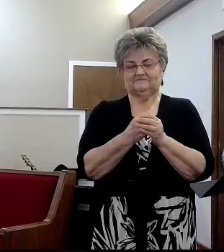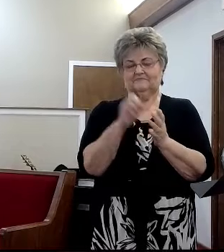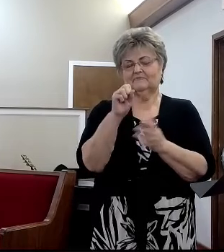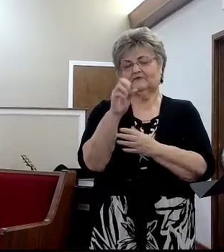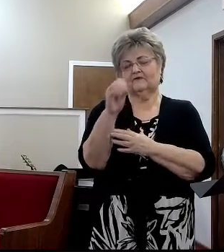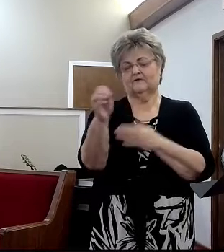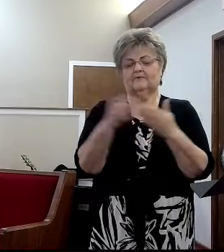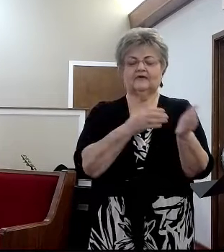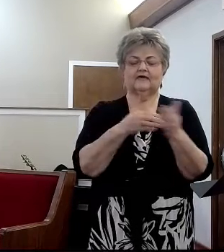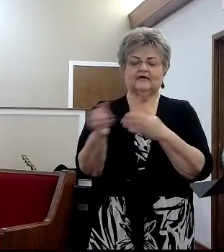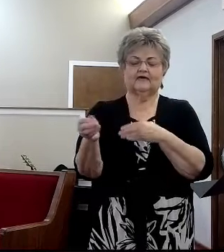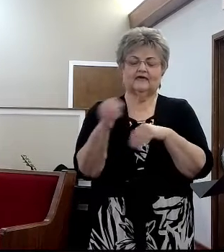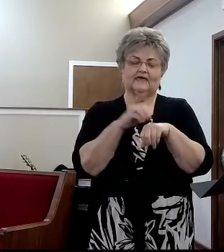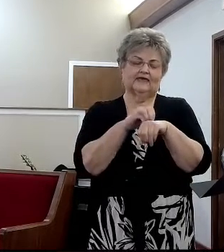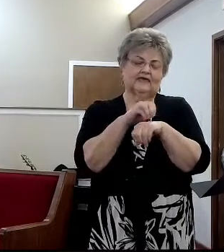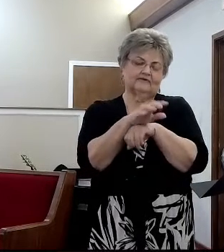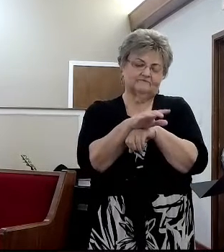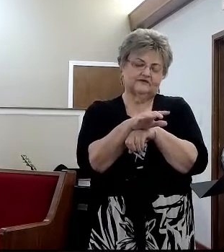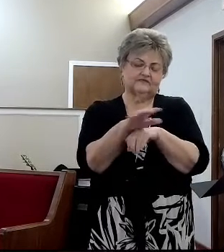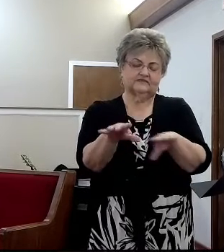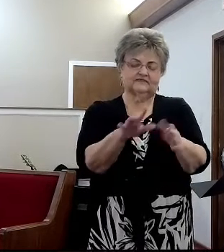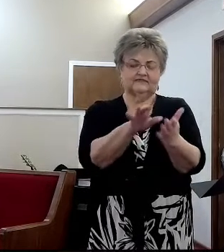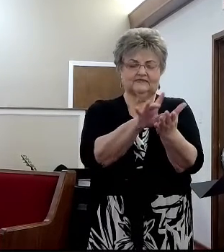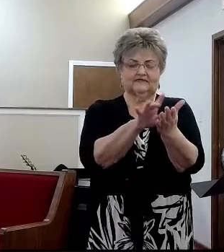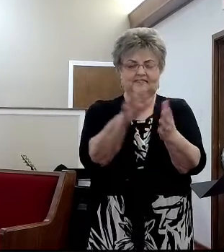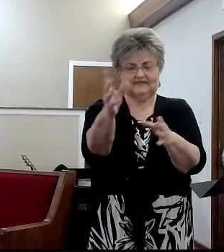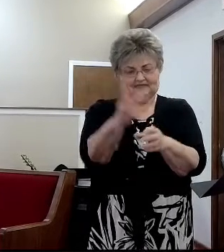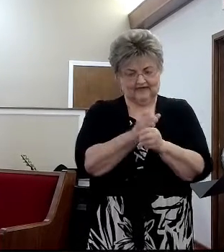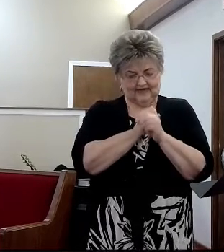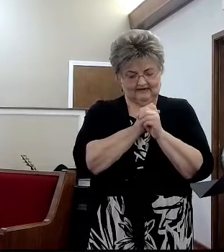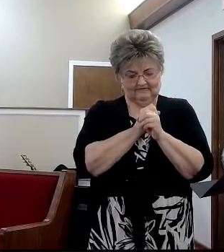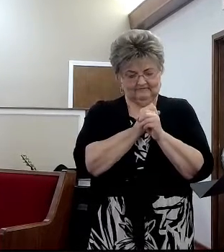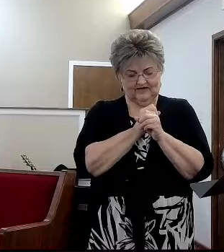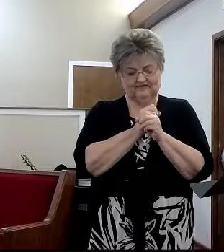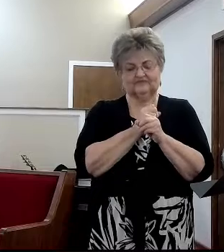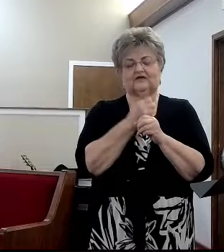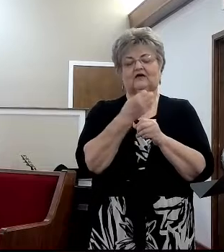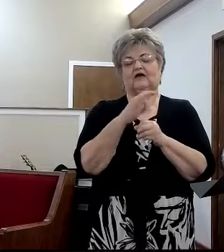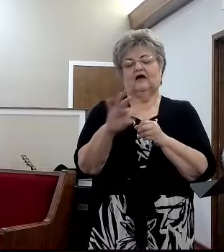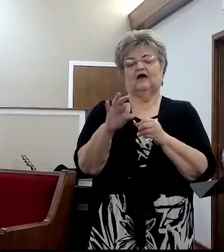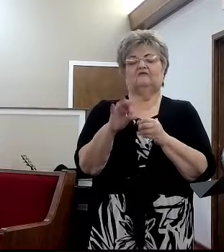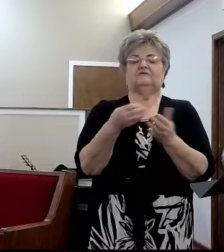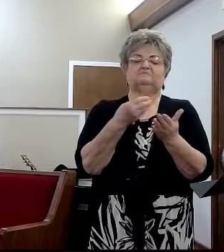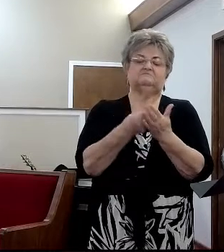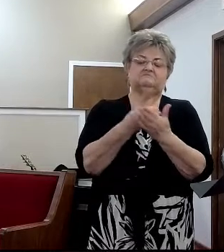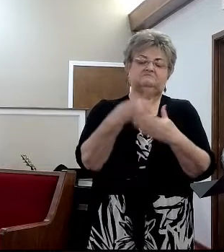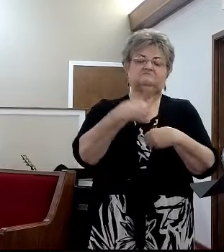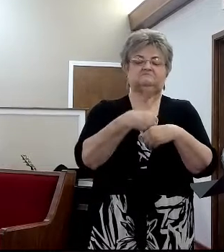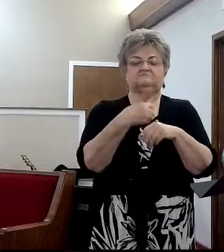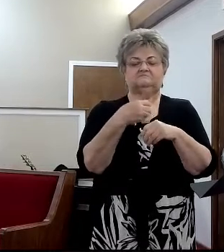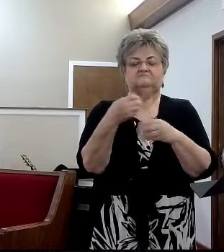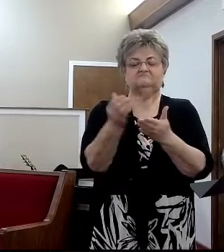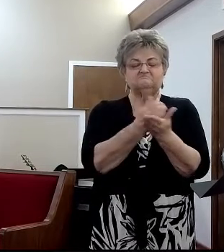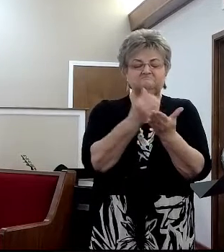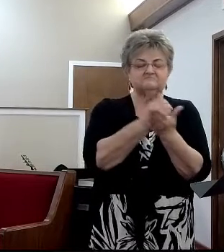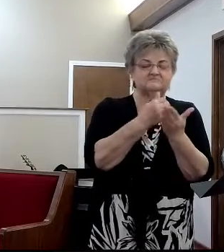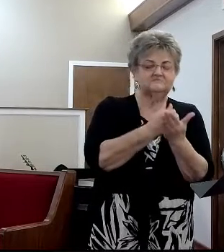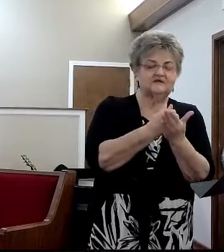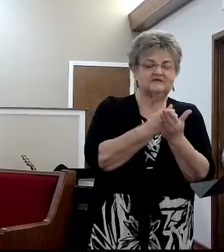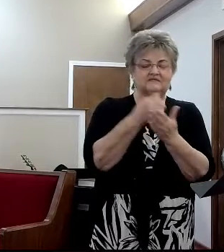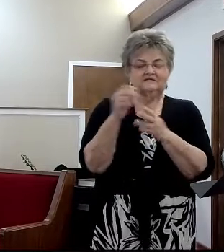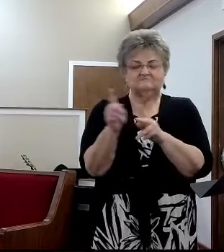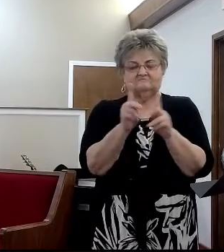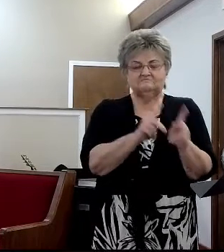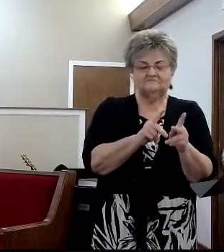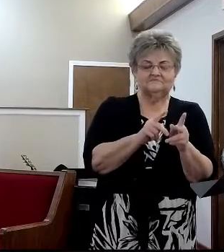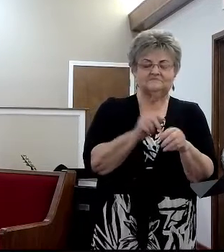So anyway, they invite us of taking advantage of the latest like money-making schemes, or like I was saying, the workout equipment, or